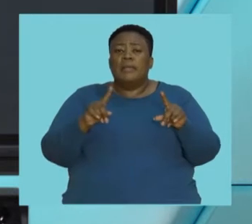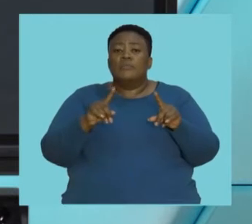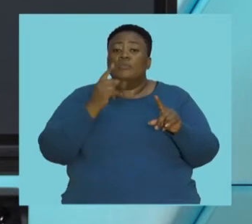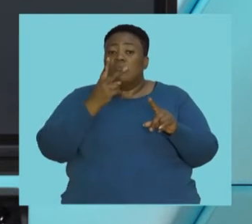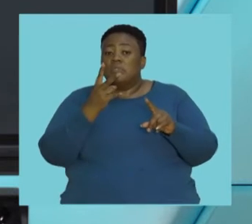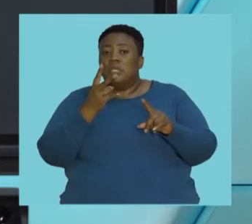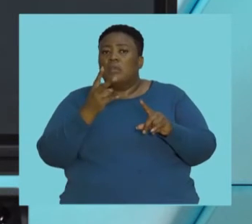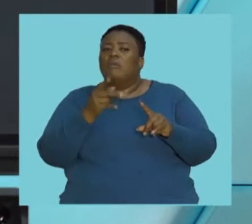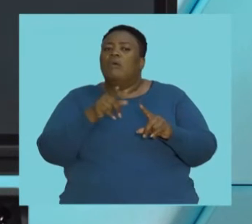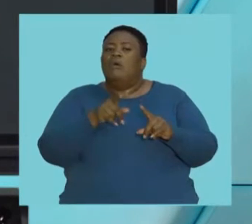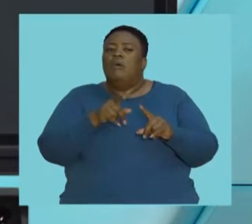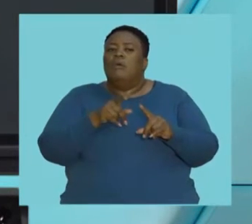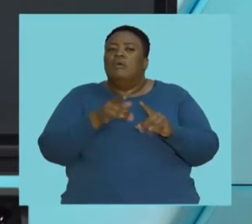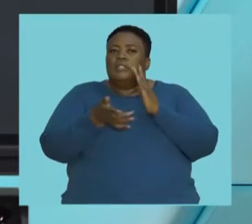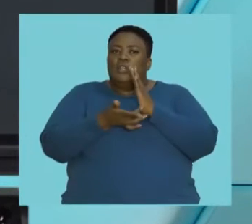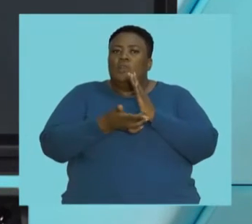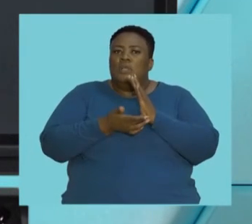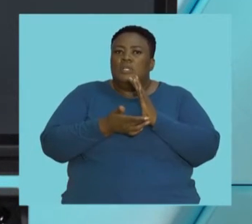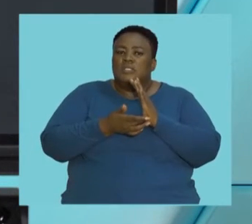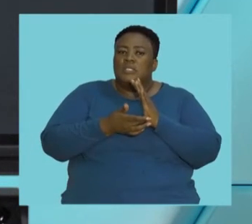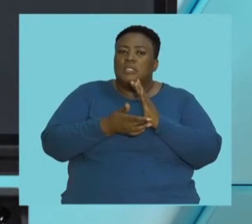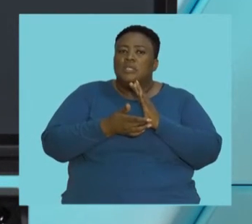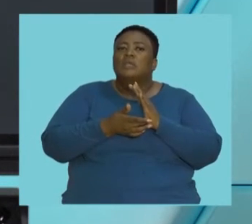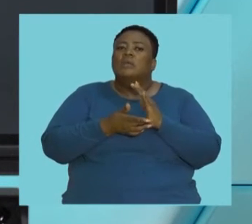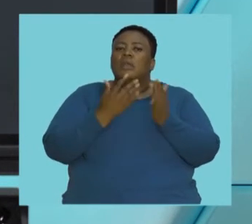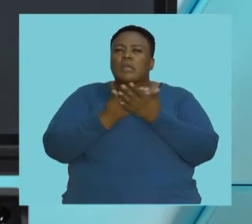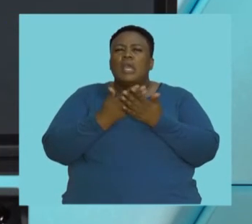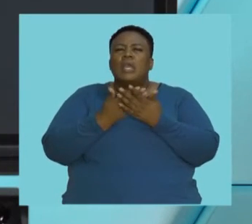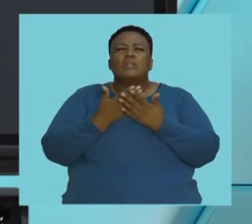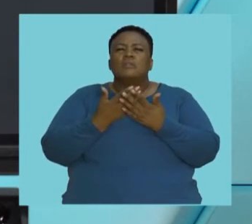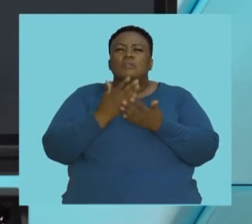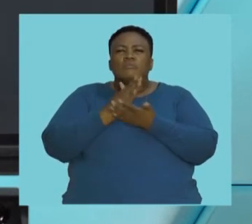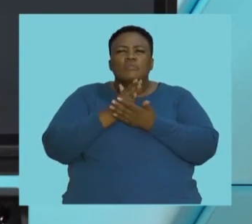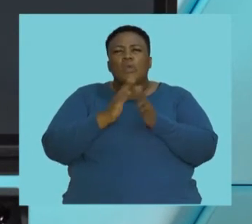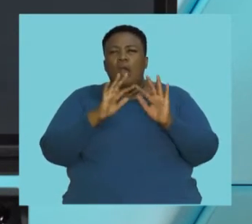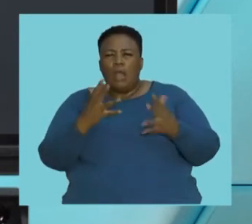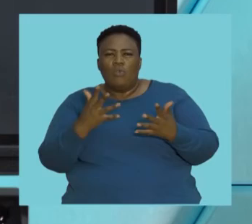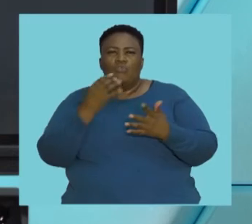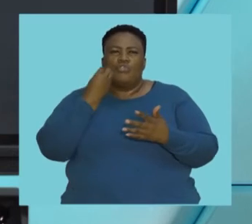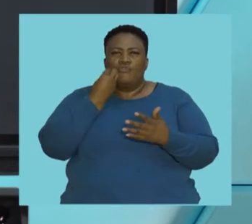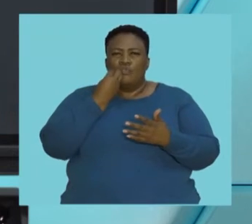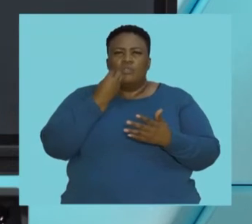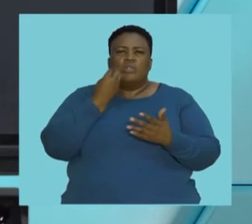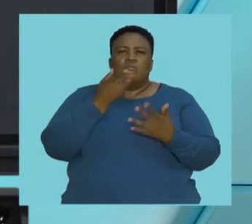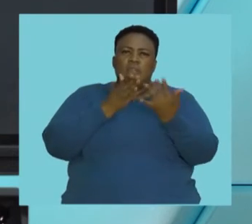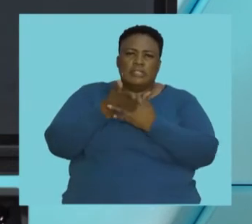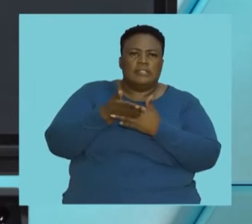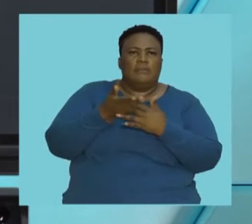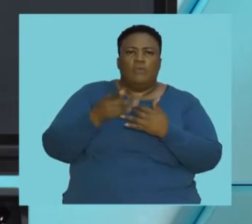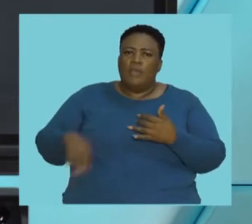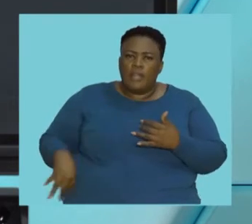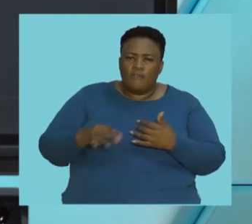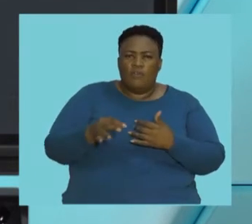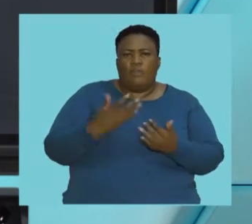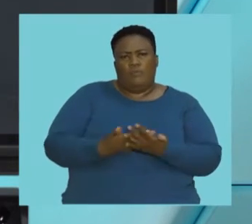also got to look at how technology could make the affordability of food much more accessible. So guys, we've looked at food security.